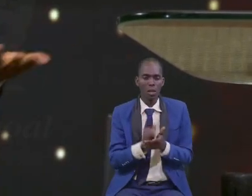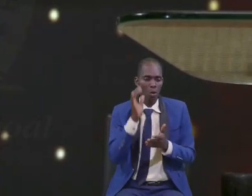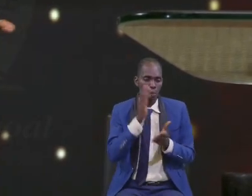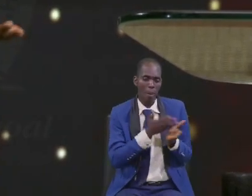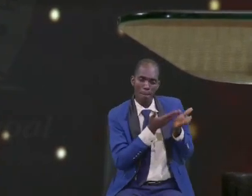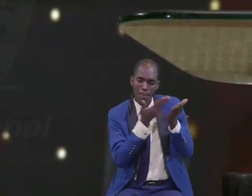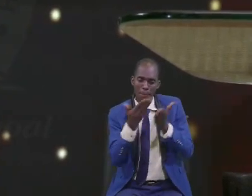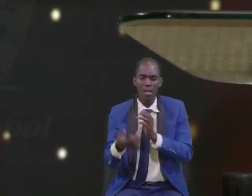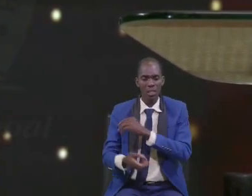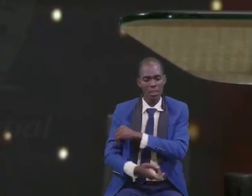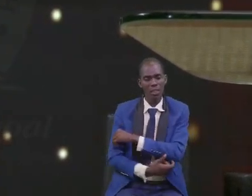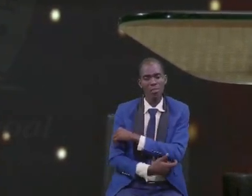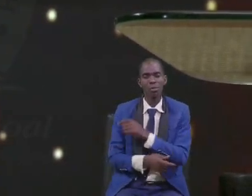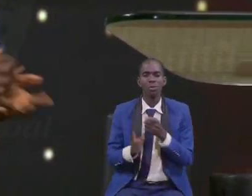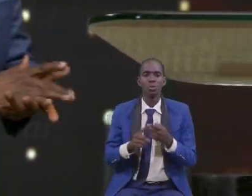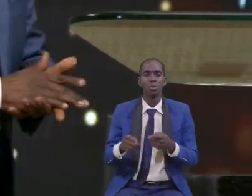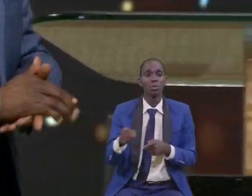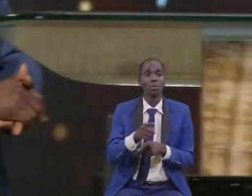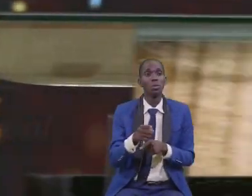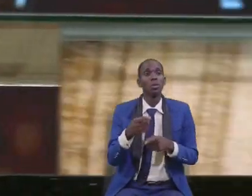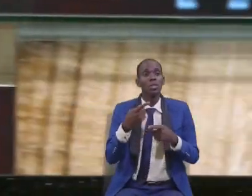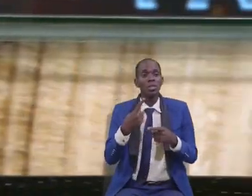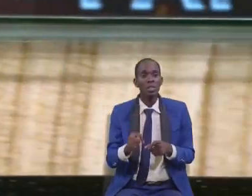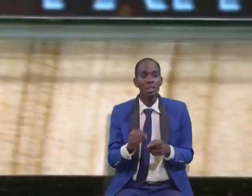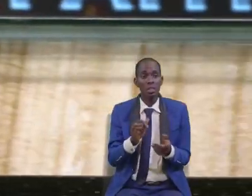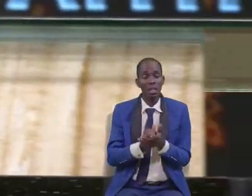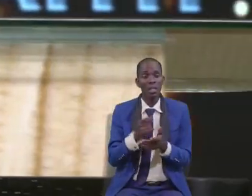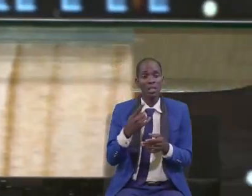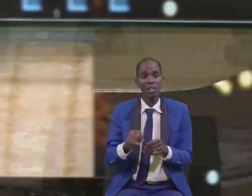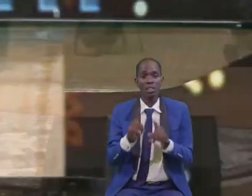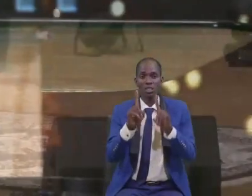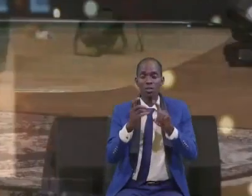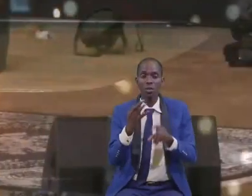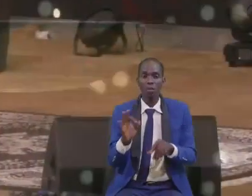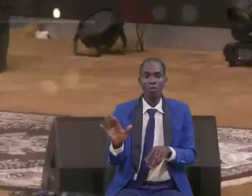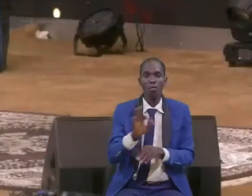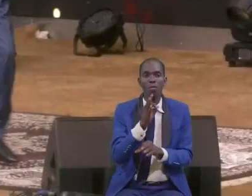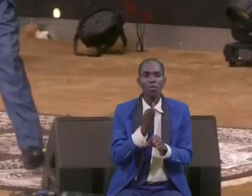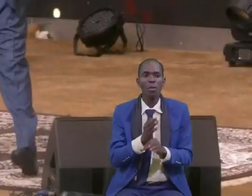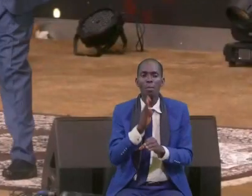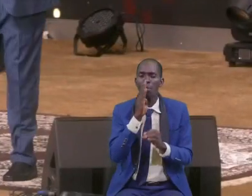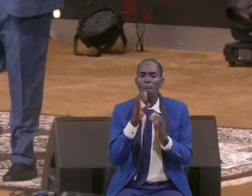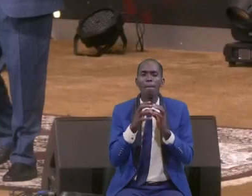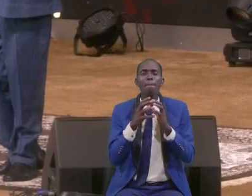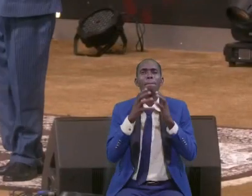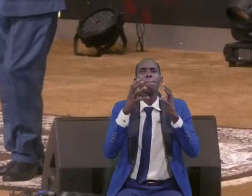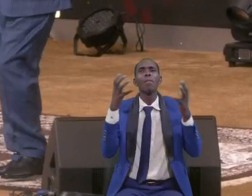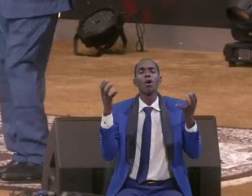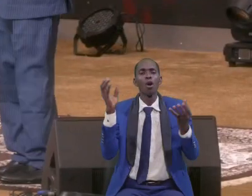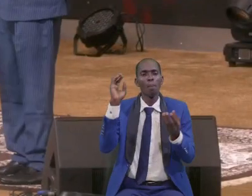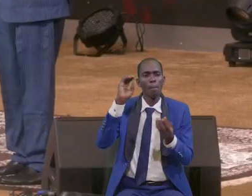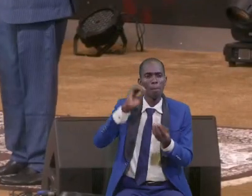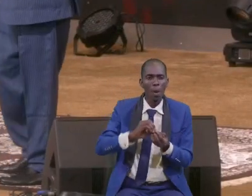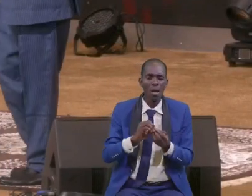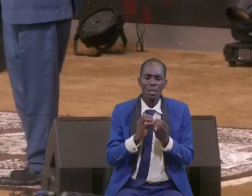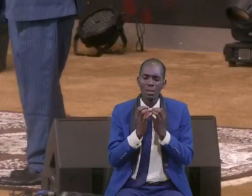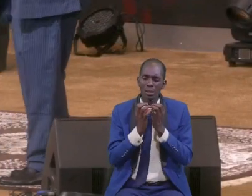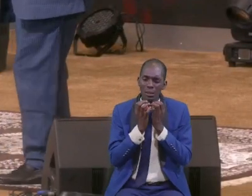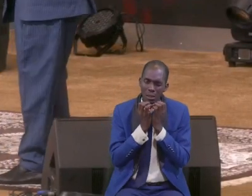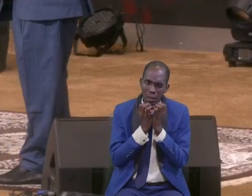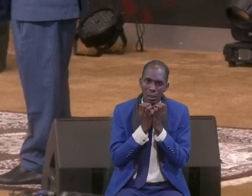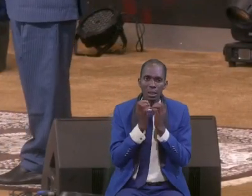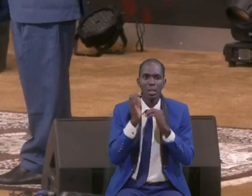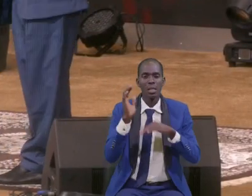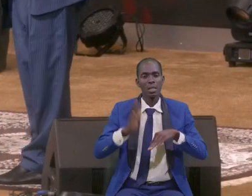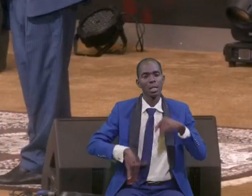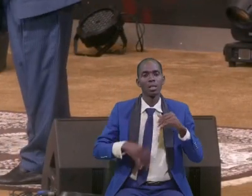temptation. It says the trial of your faith being much more precious than